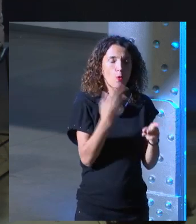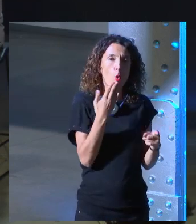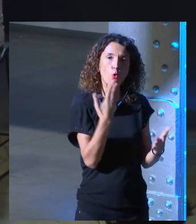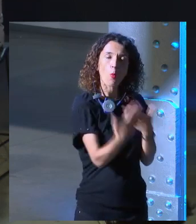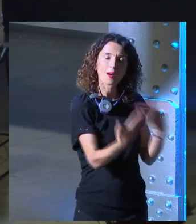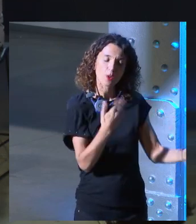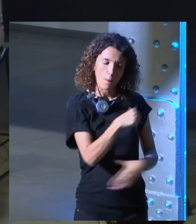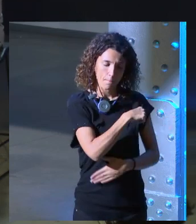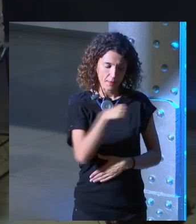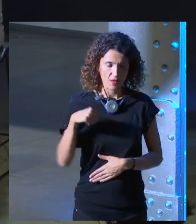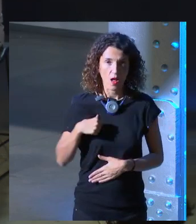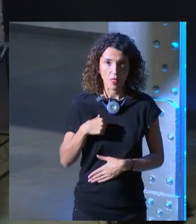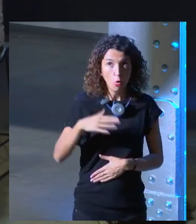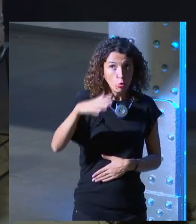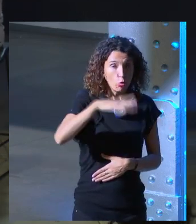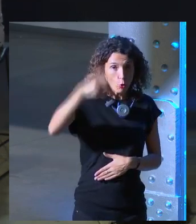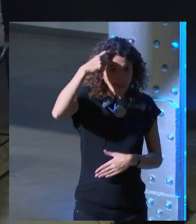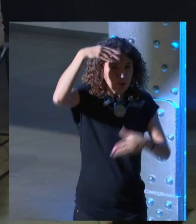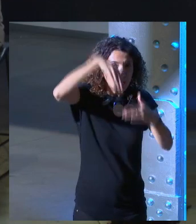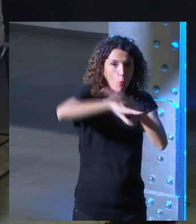a private place. Go on.